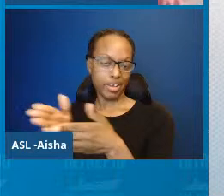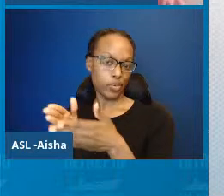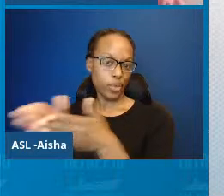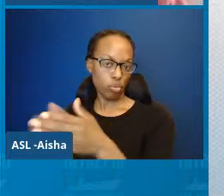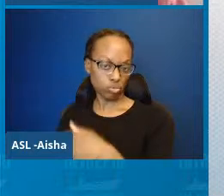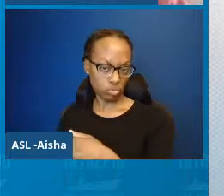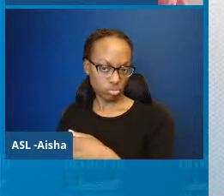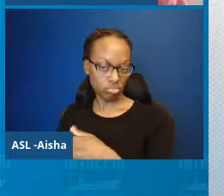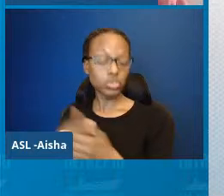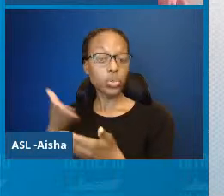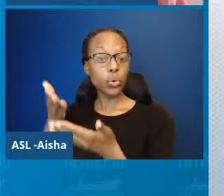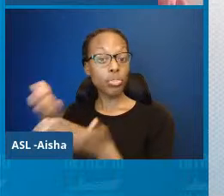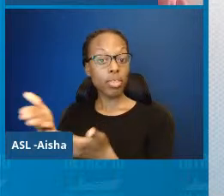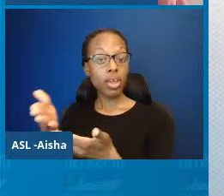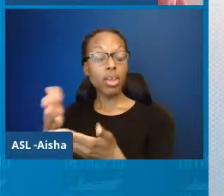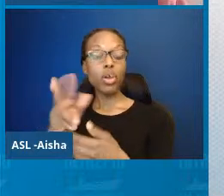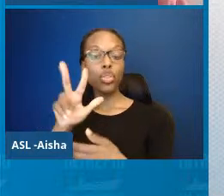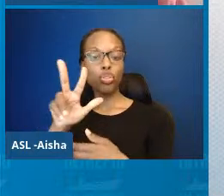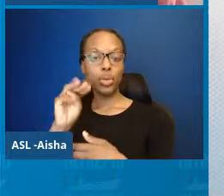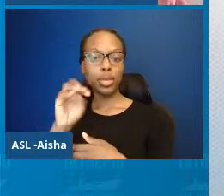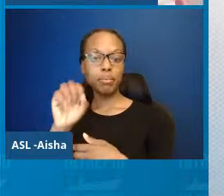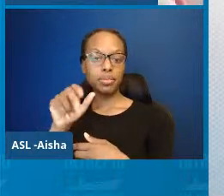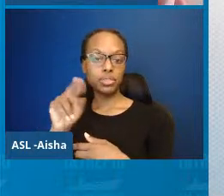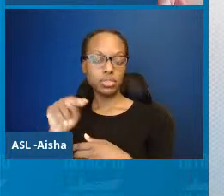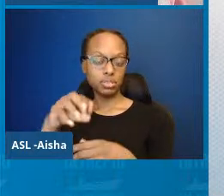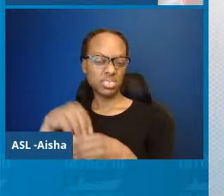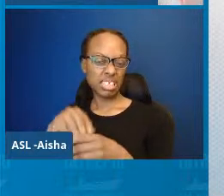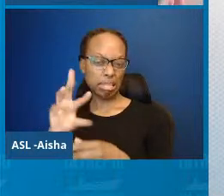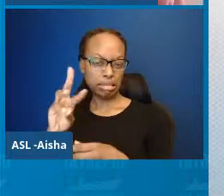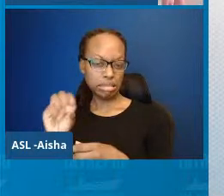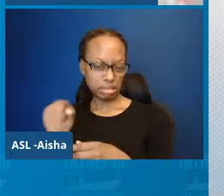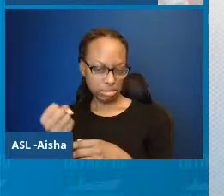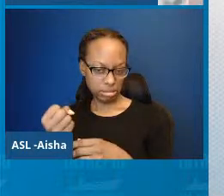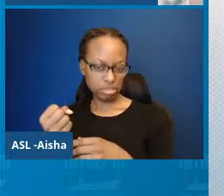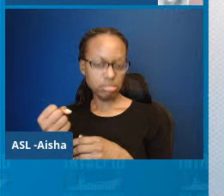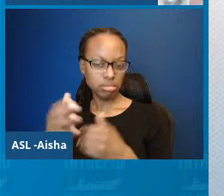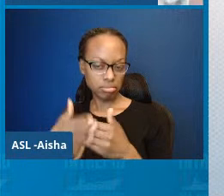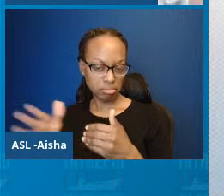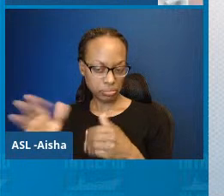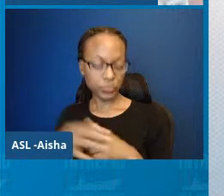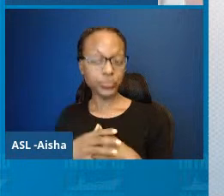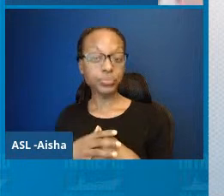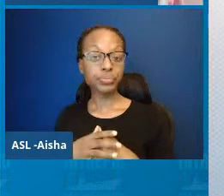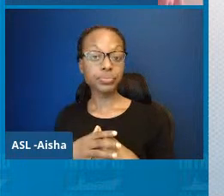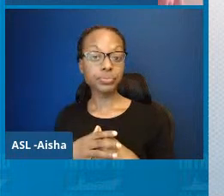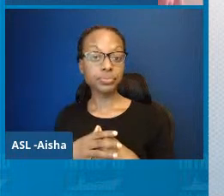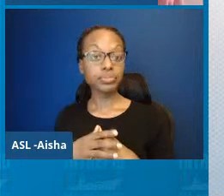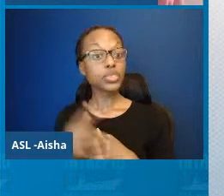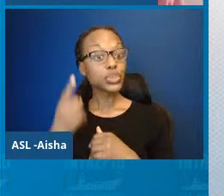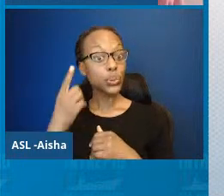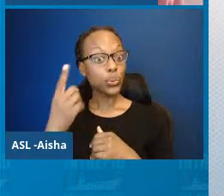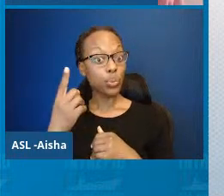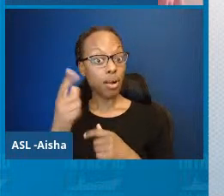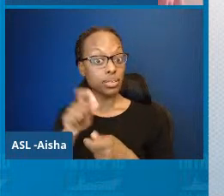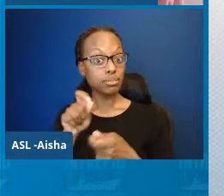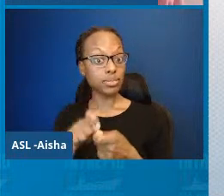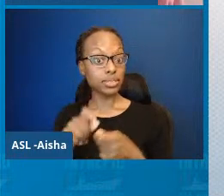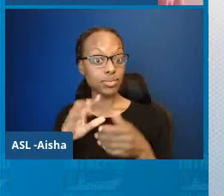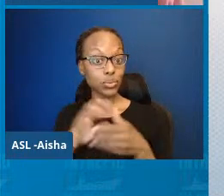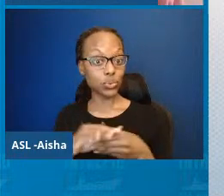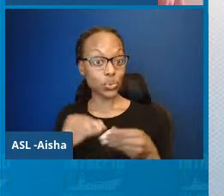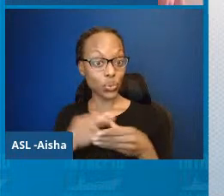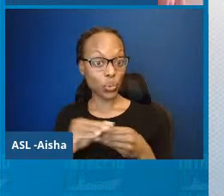the 60s and beyond. And there's one particular story that is